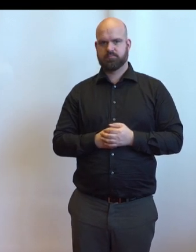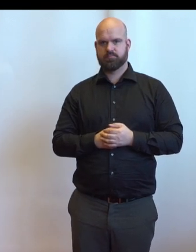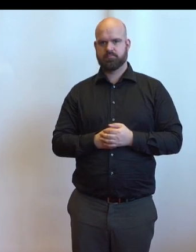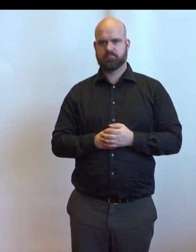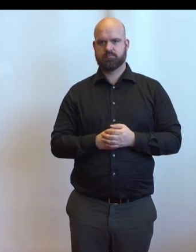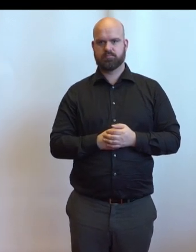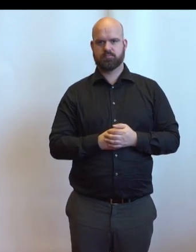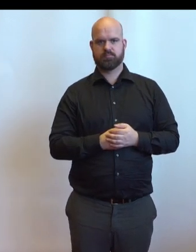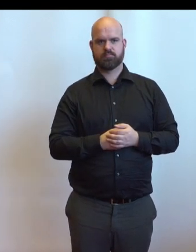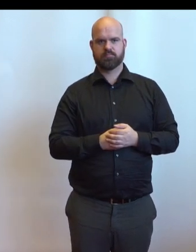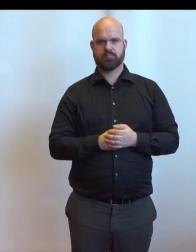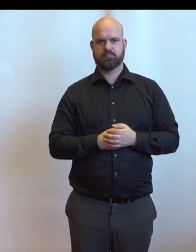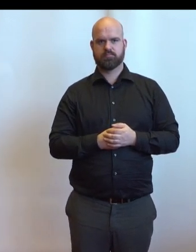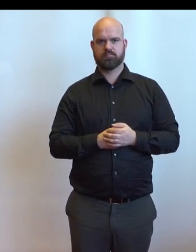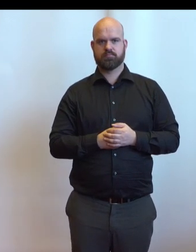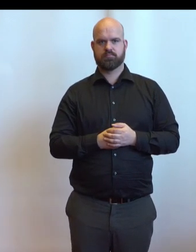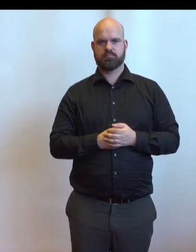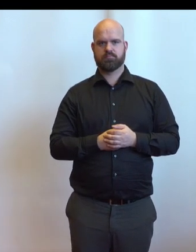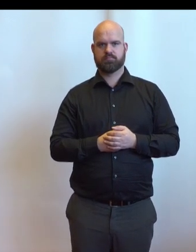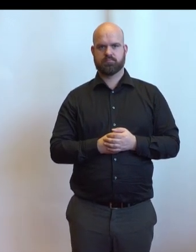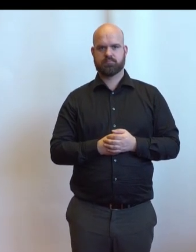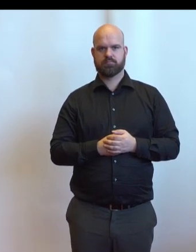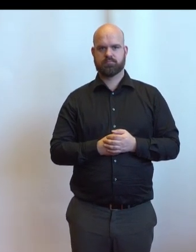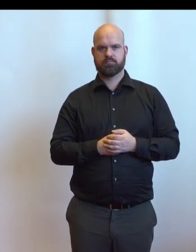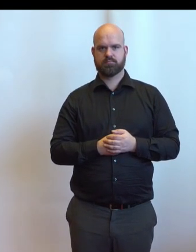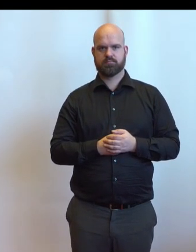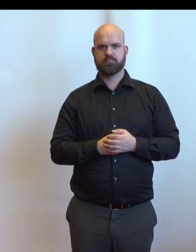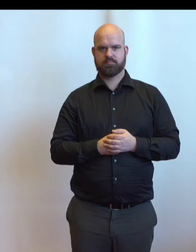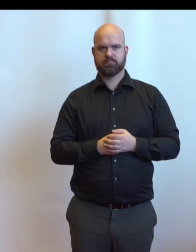No, it's fine. How long is it? 2 minutes?